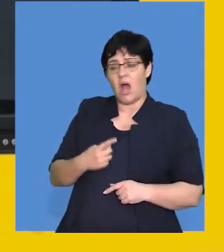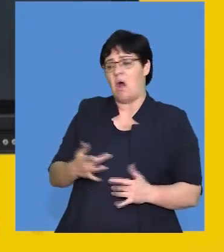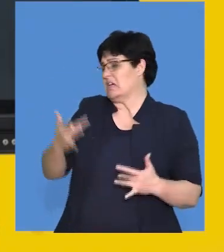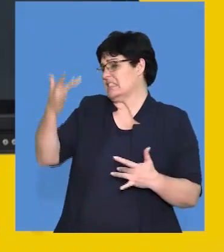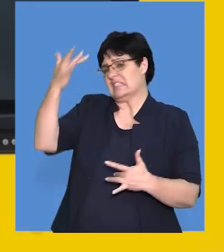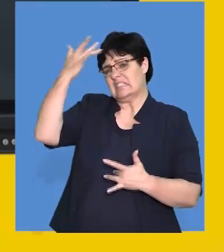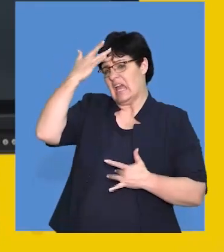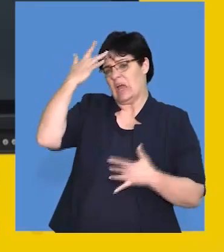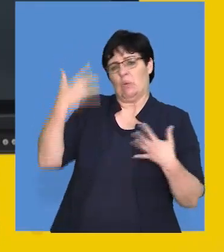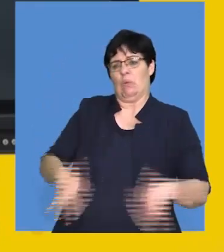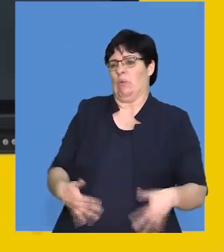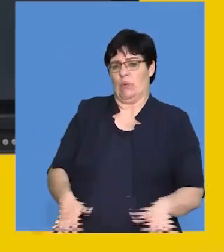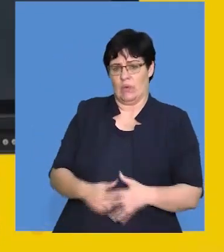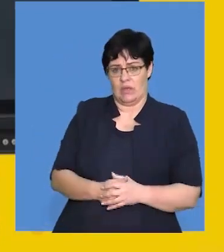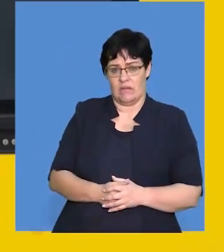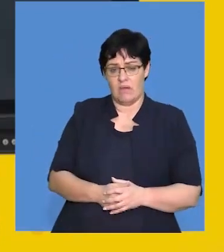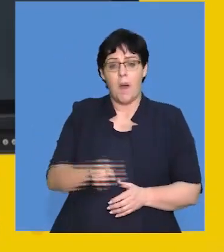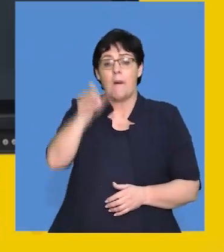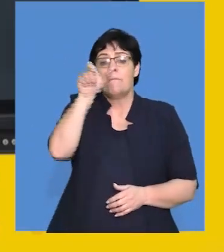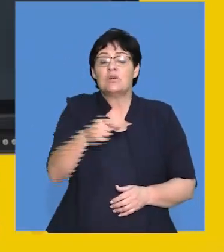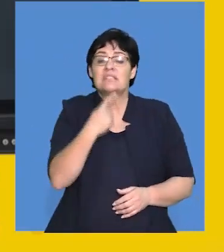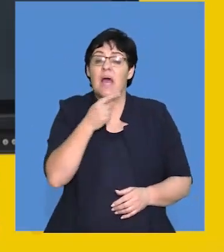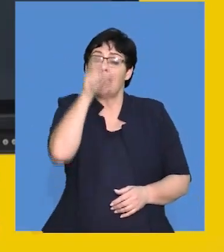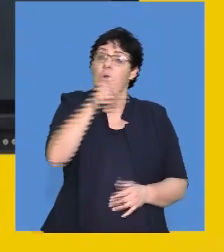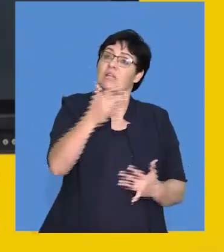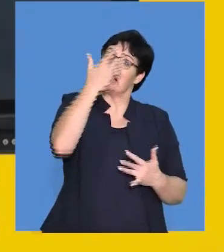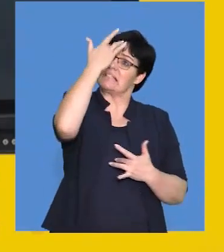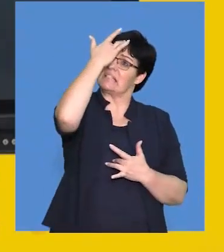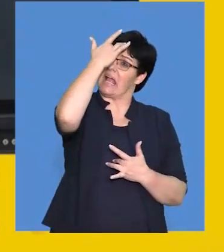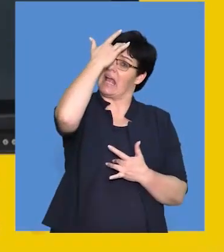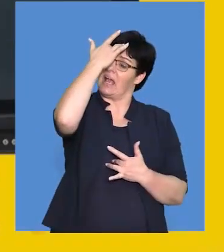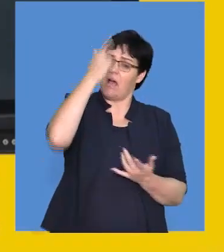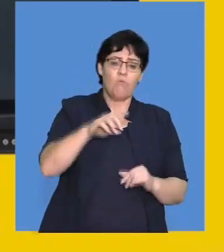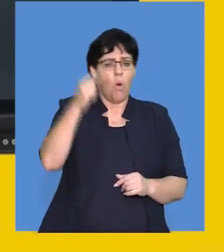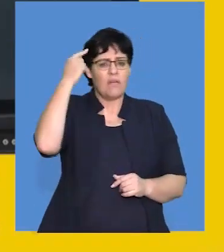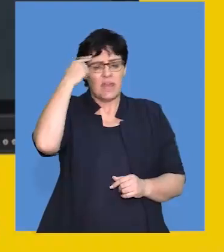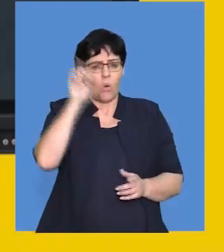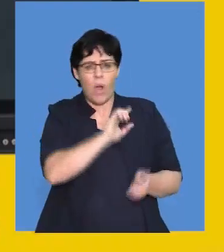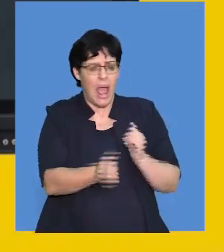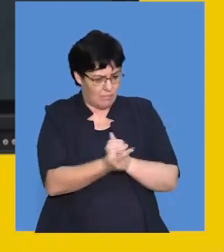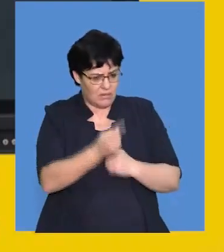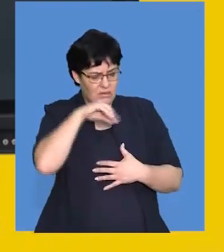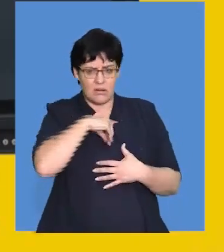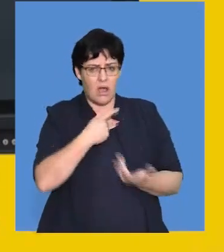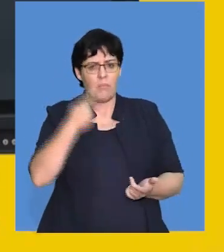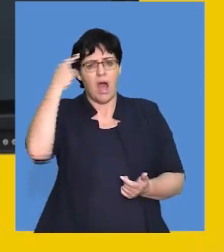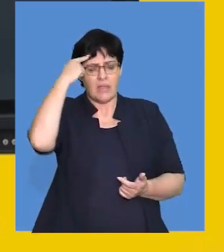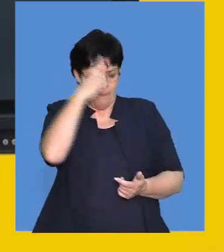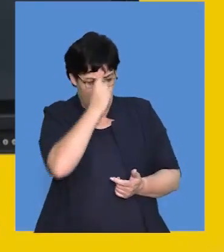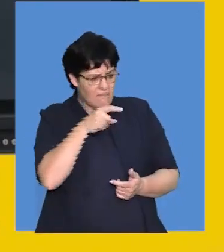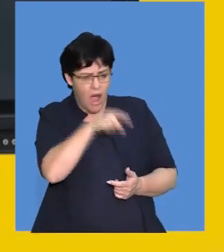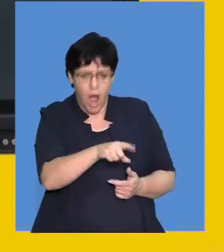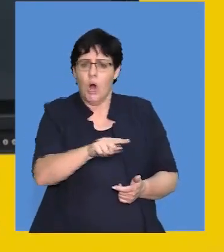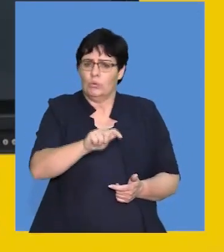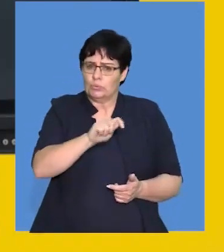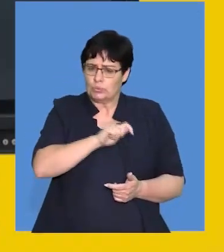sick." Now, if someone says somebody is sick, what automatically happens to you? You believe that that